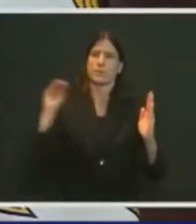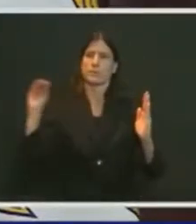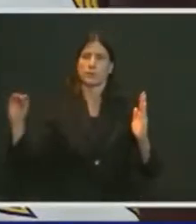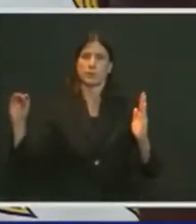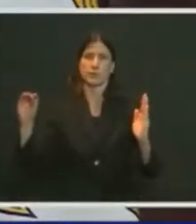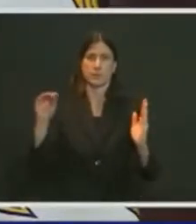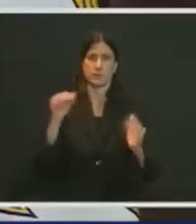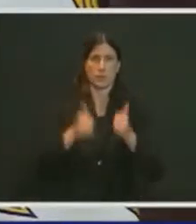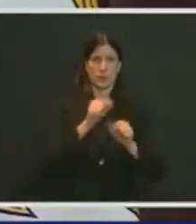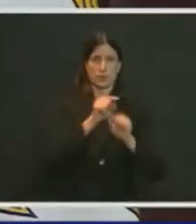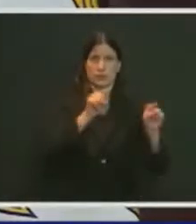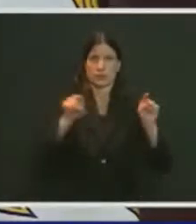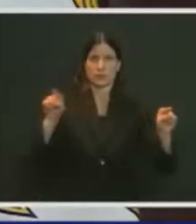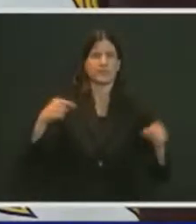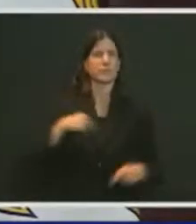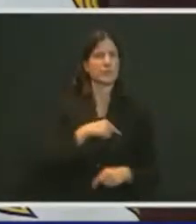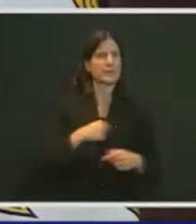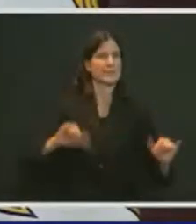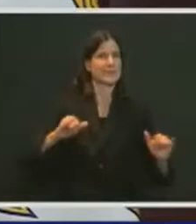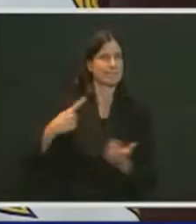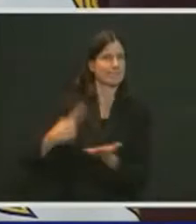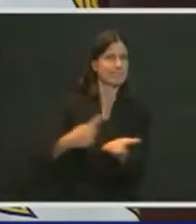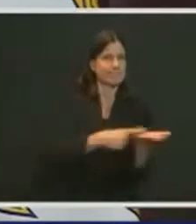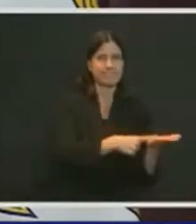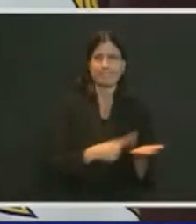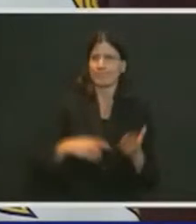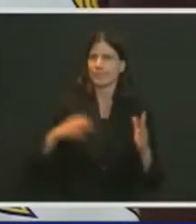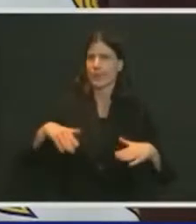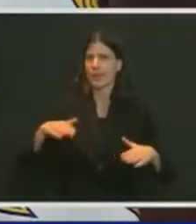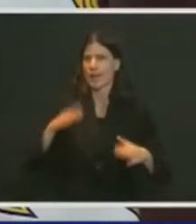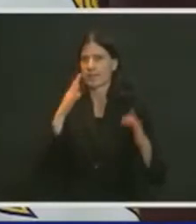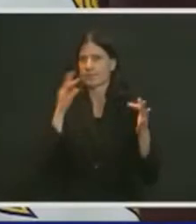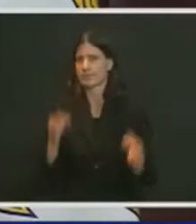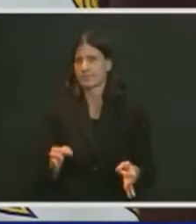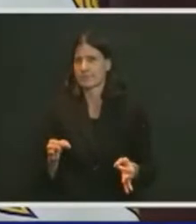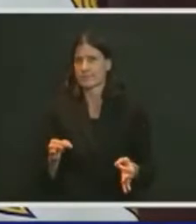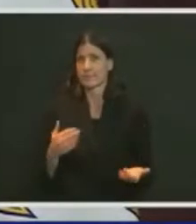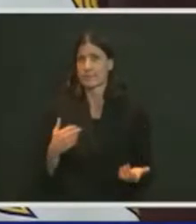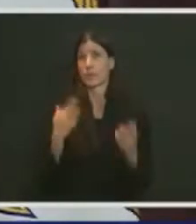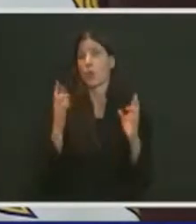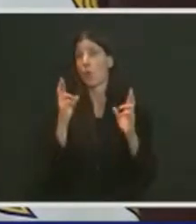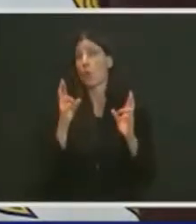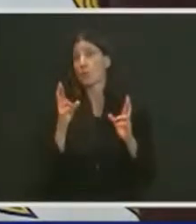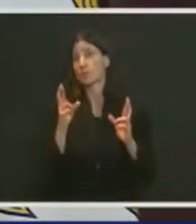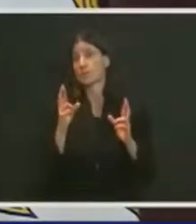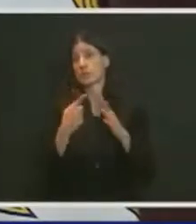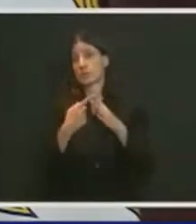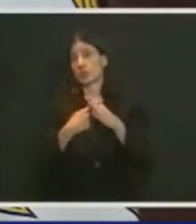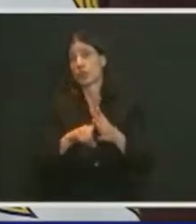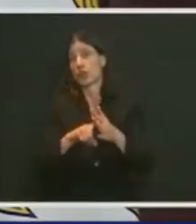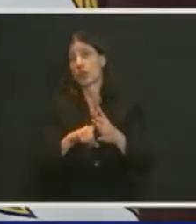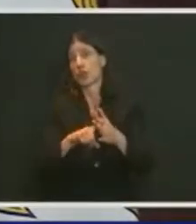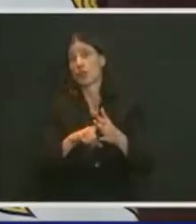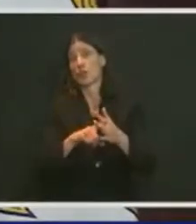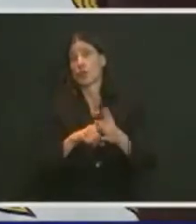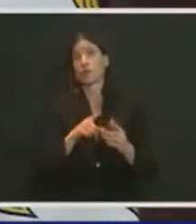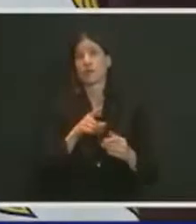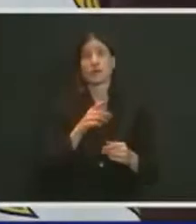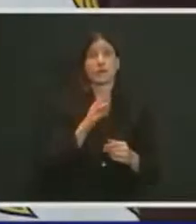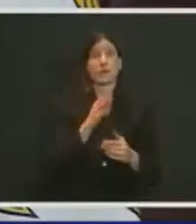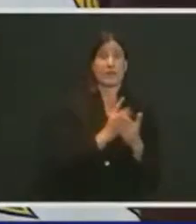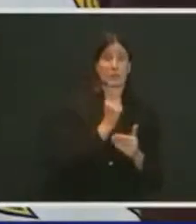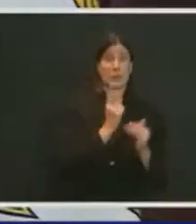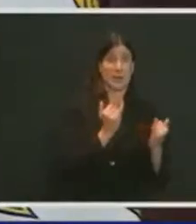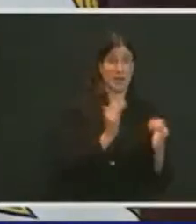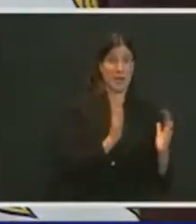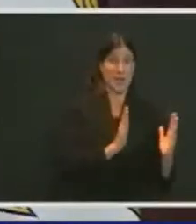So yes, we're aiming for the beginning of phase 1, and exactly what that will look like, we're still trying to figure that out. Last question today,